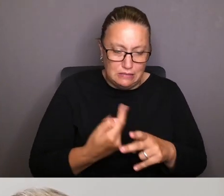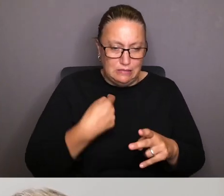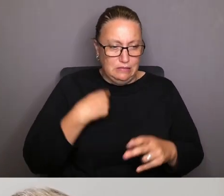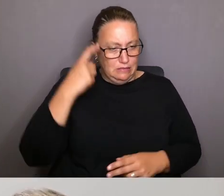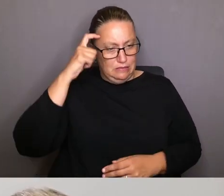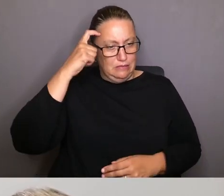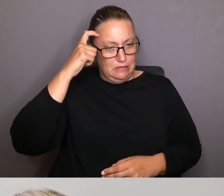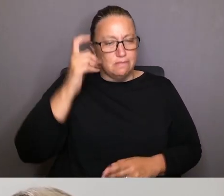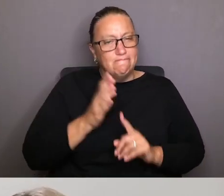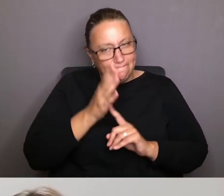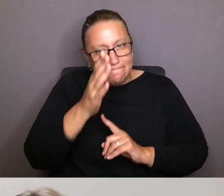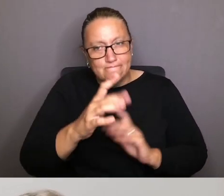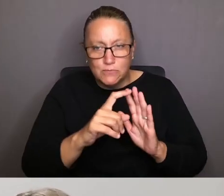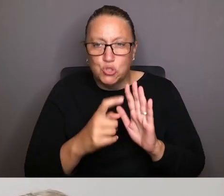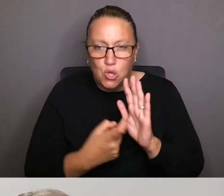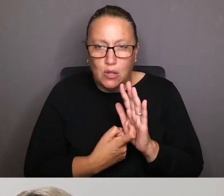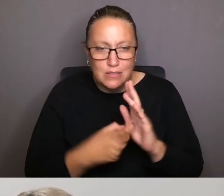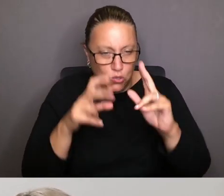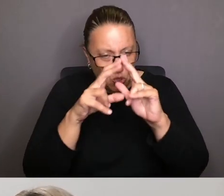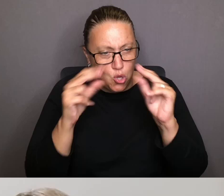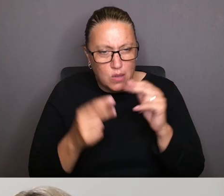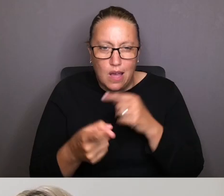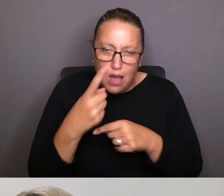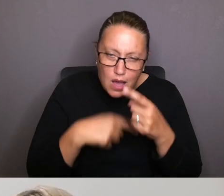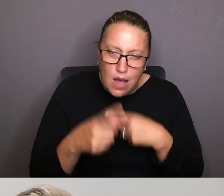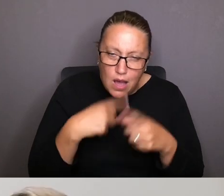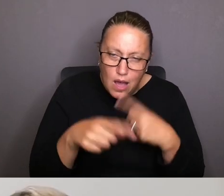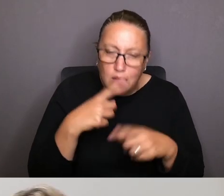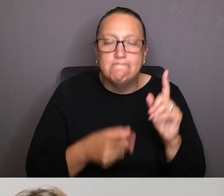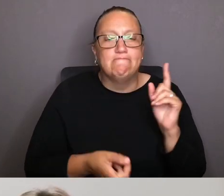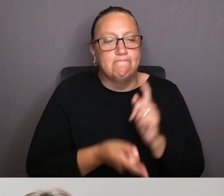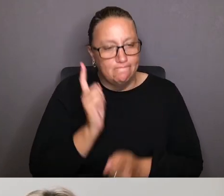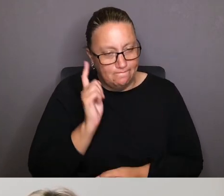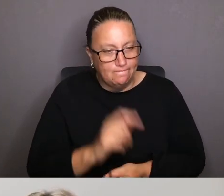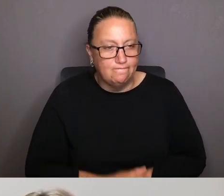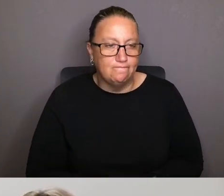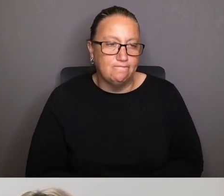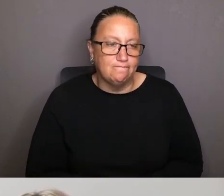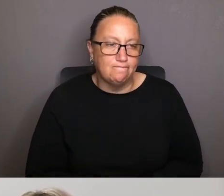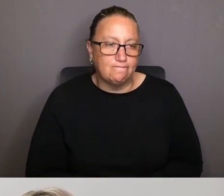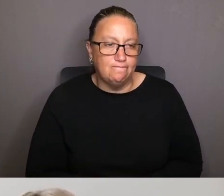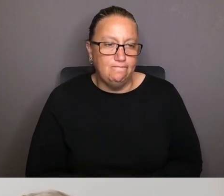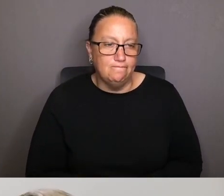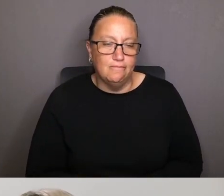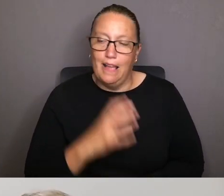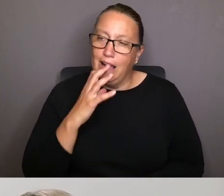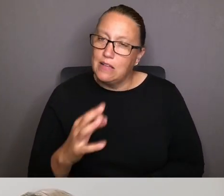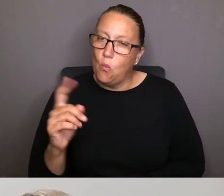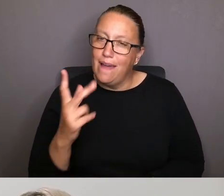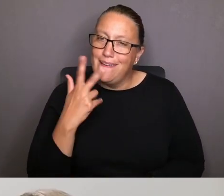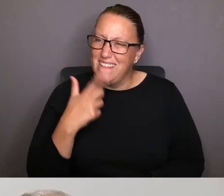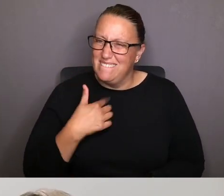about something with their body, about something with their sexual health, it's really important to go and see a doctor or nurse to get a little bit